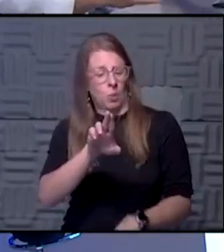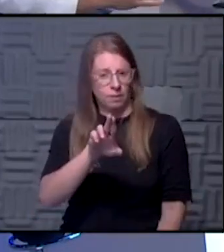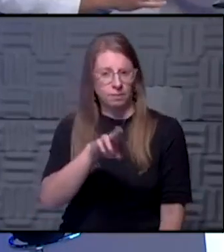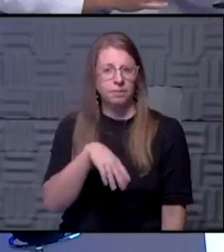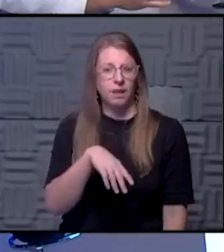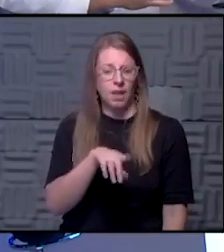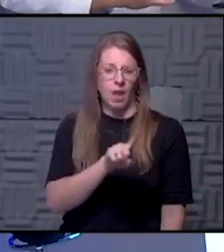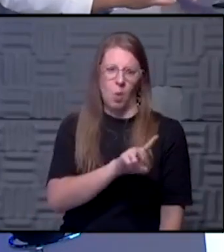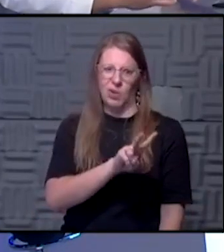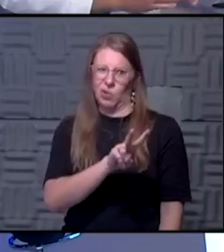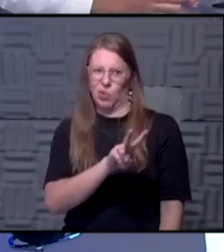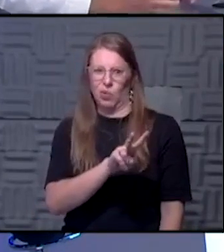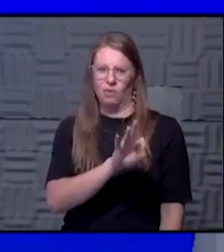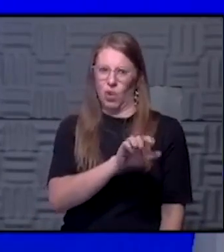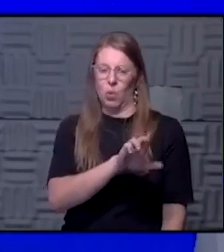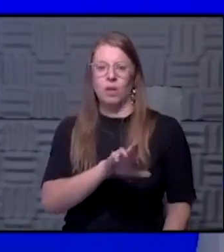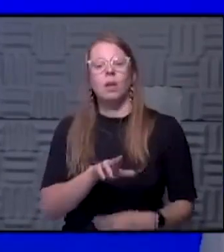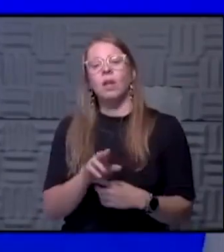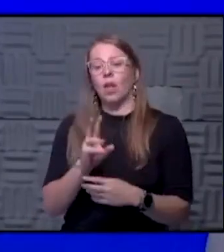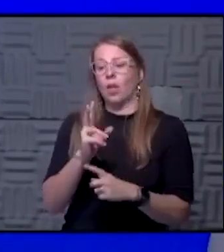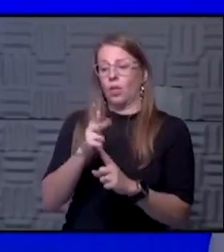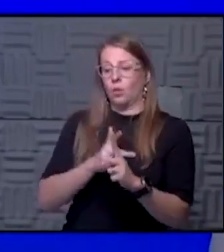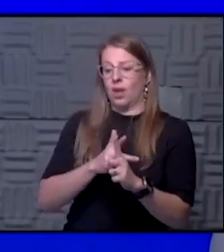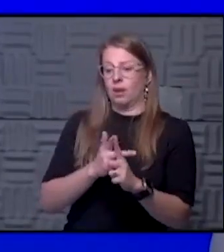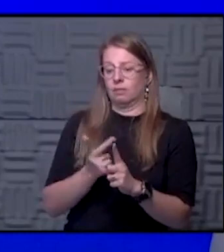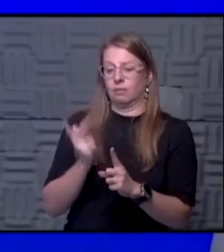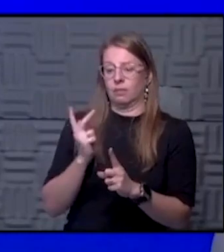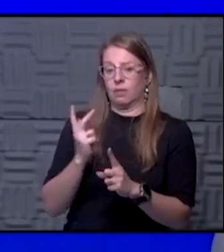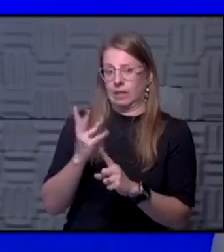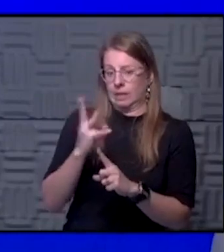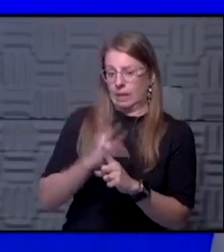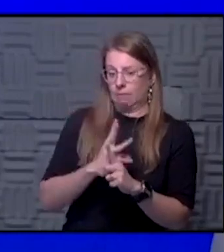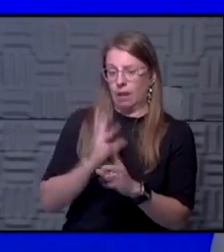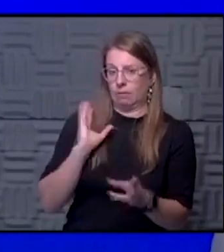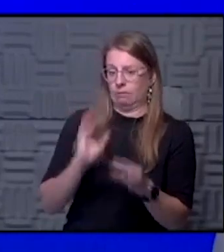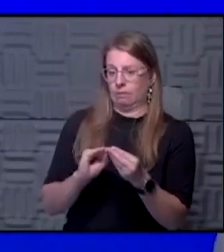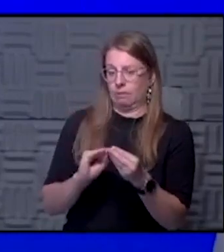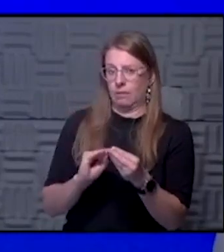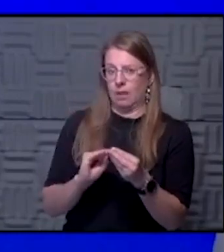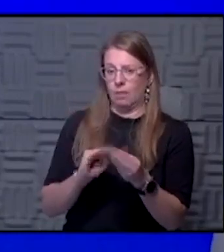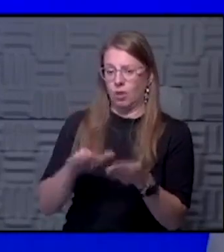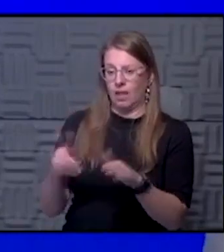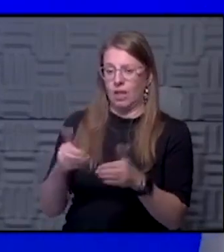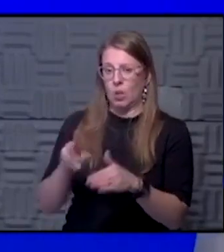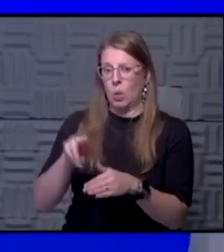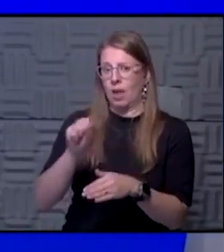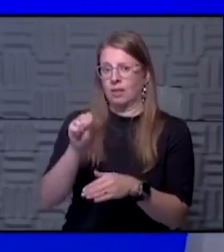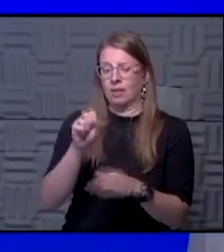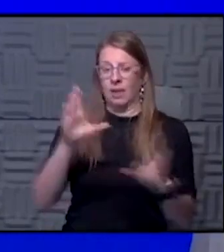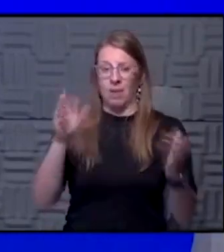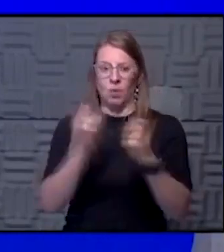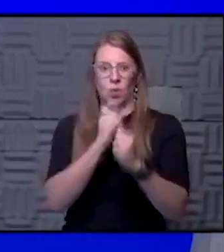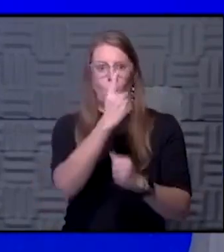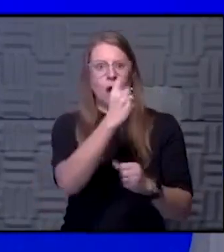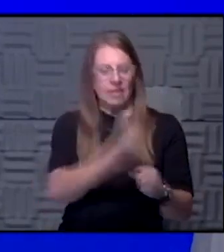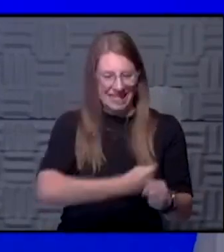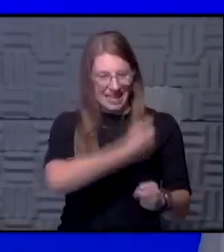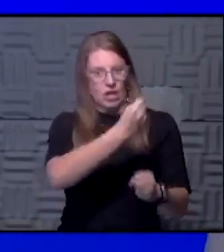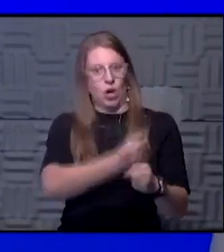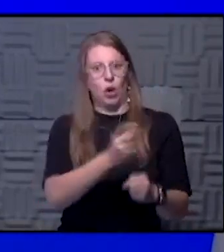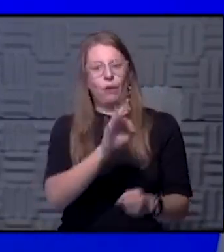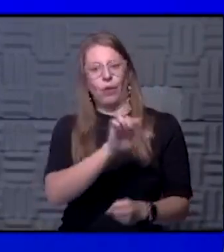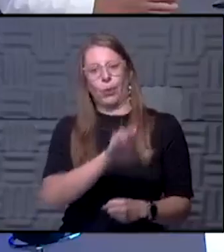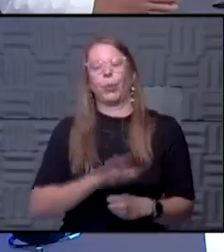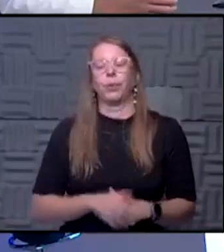like a 1 or 2, the first 3 to 6 months of the pandemic and the mortality in the United States compared with a whole year of